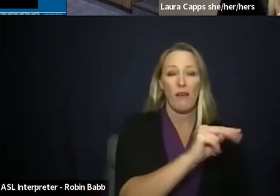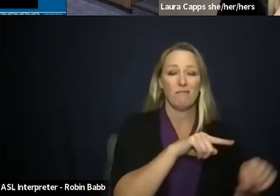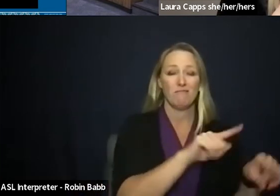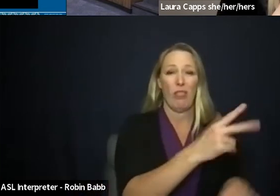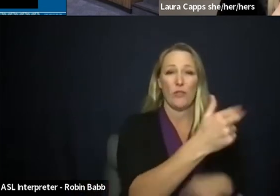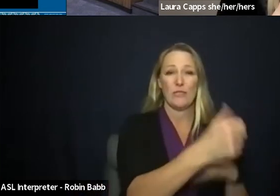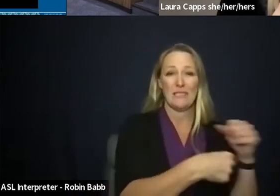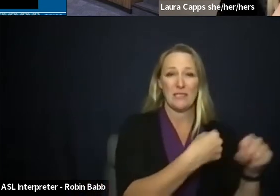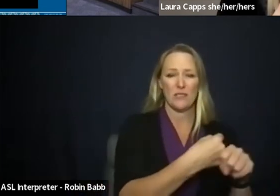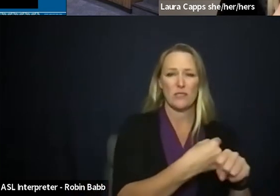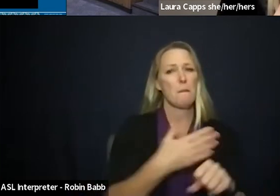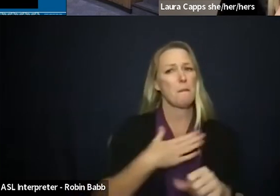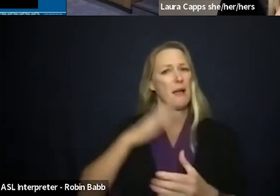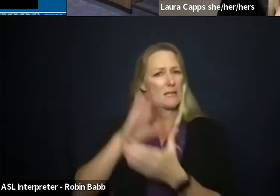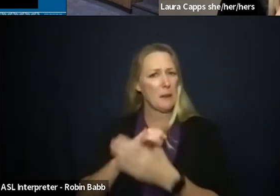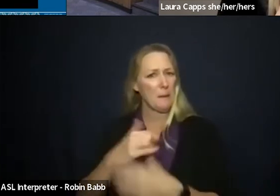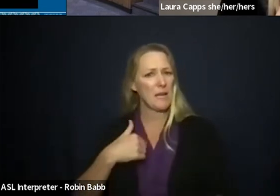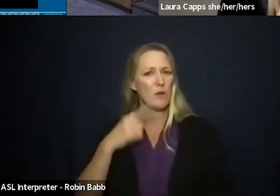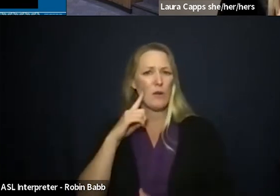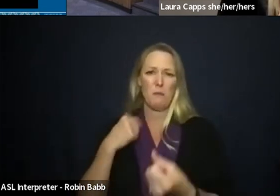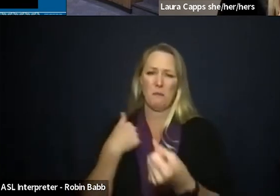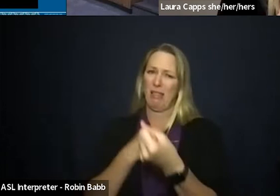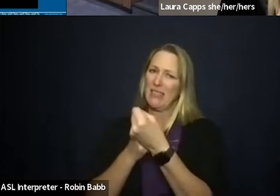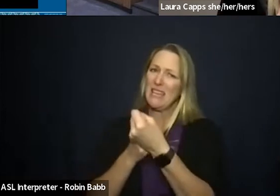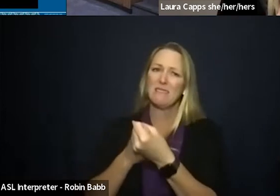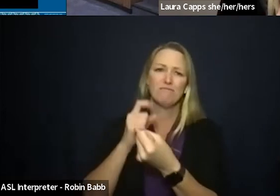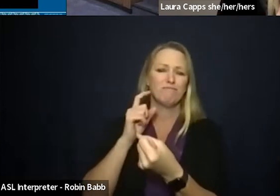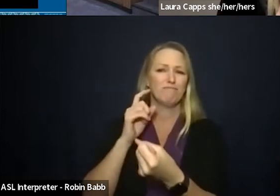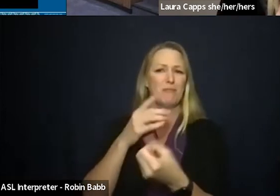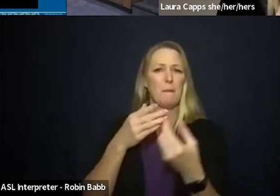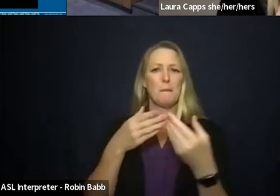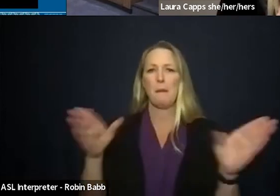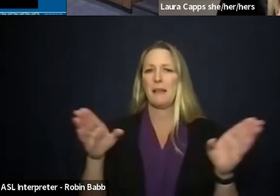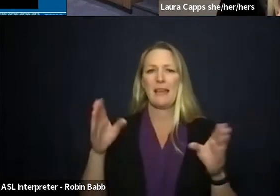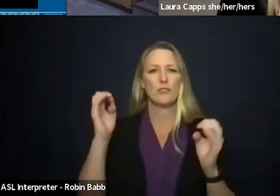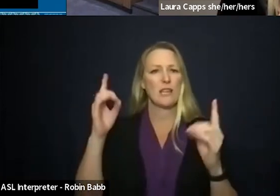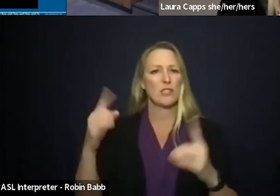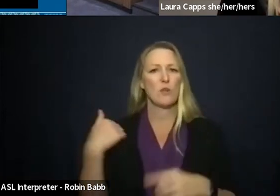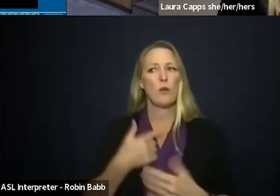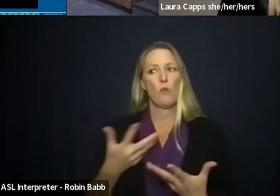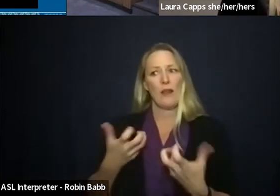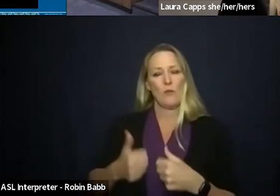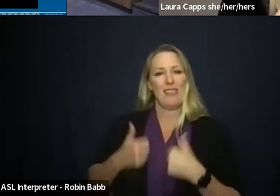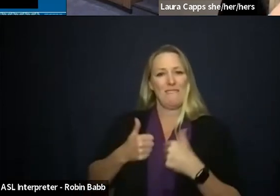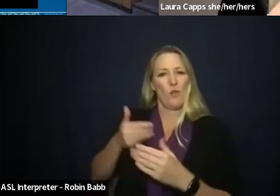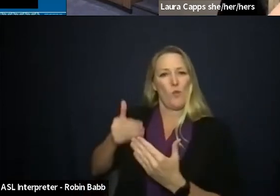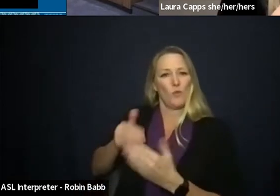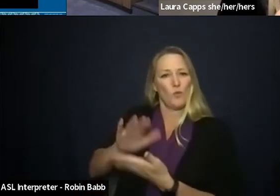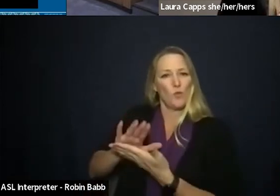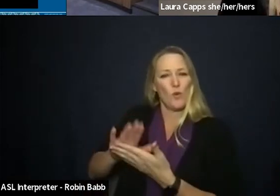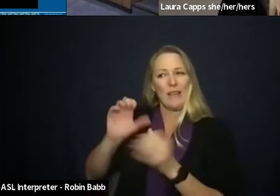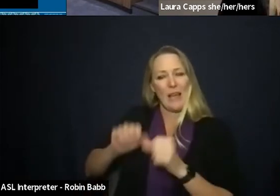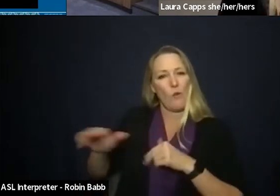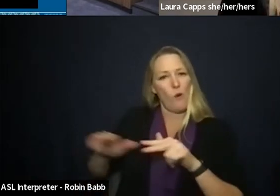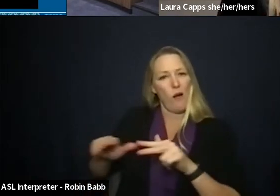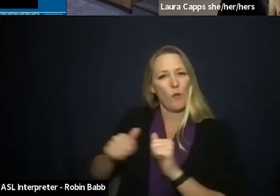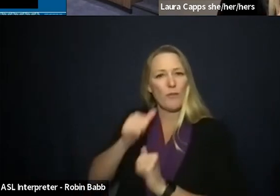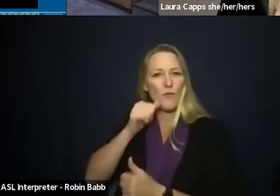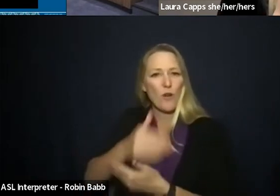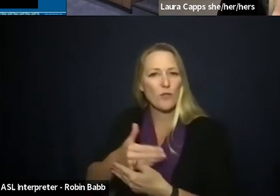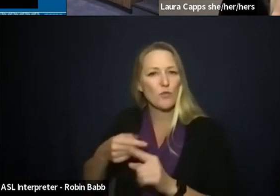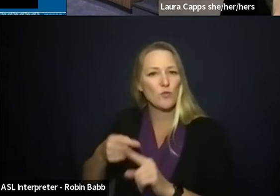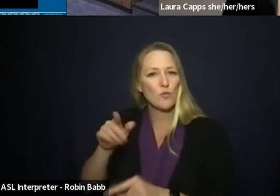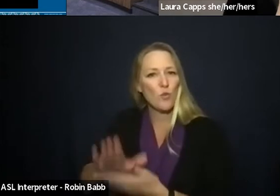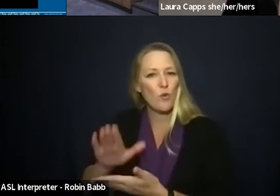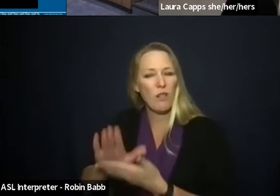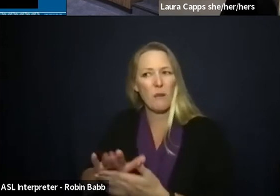believe in public education we moved into a neighborhood where we could walk our daughter to school and what we saw was really uh it was really terrible